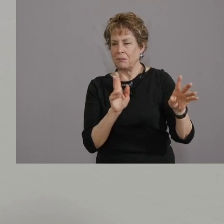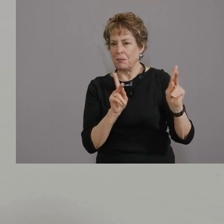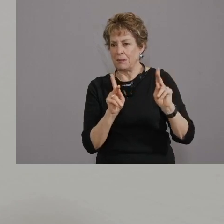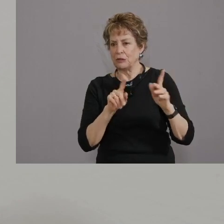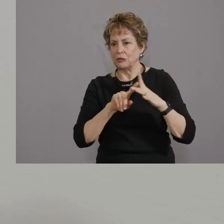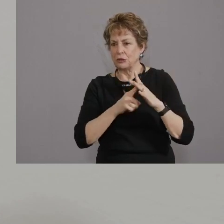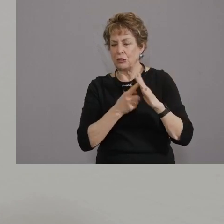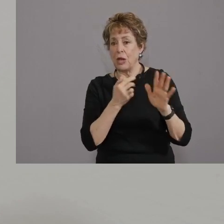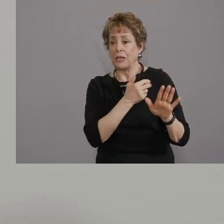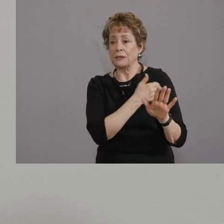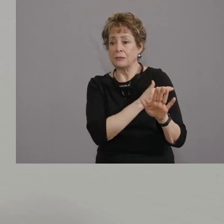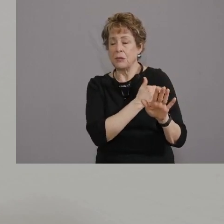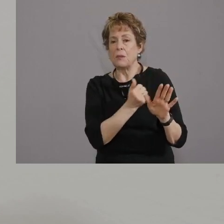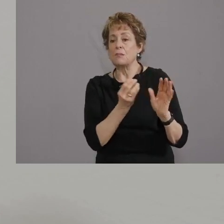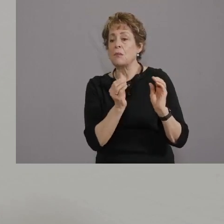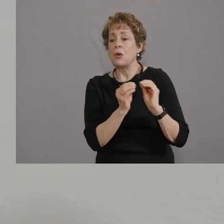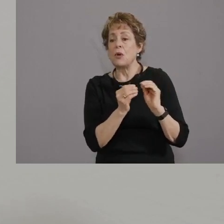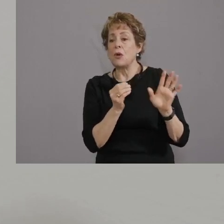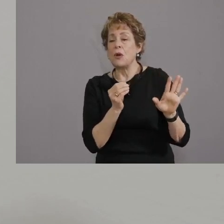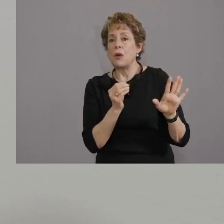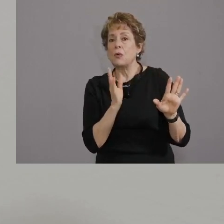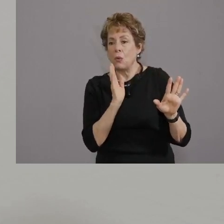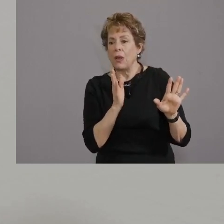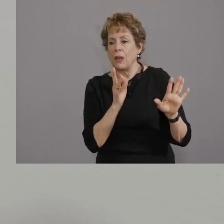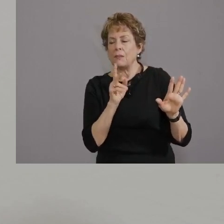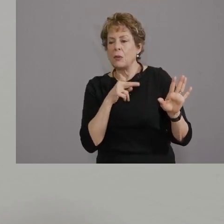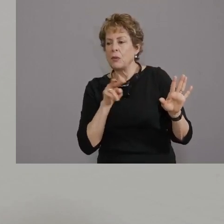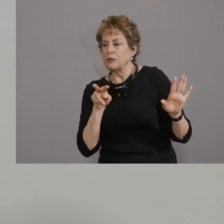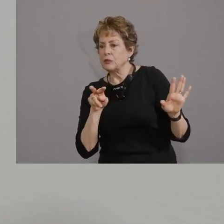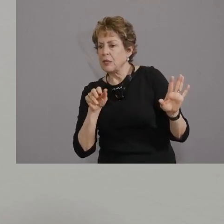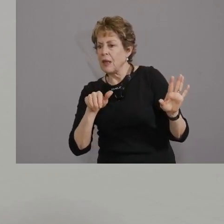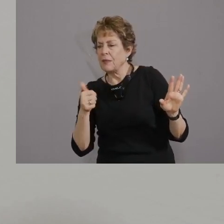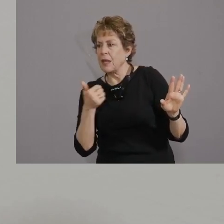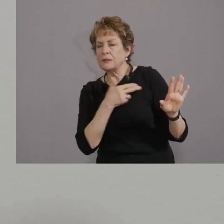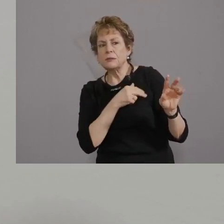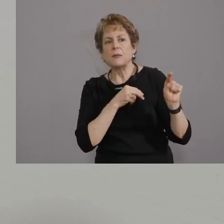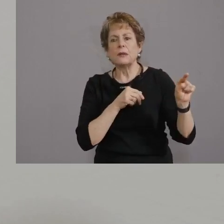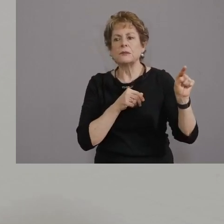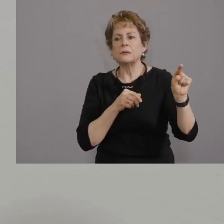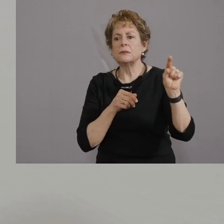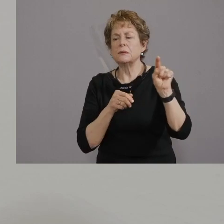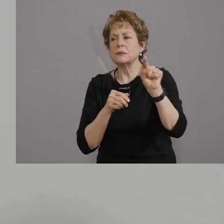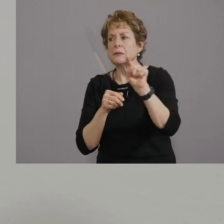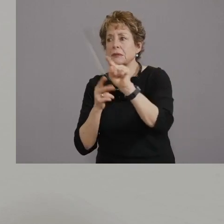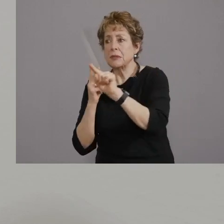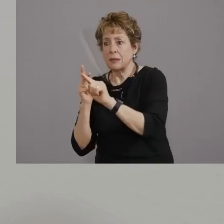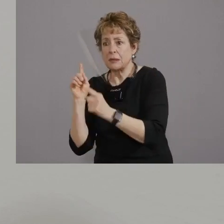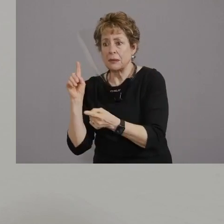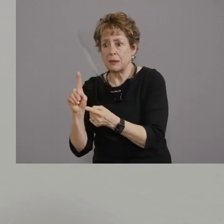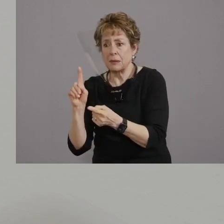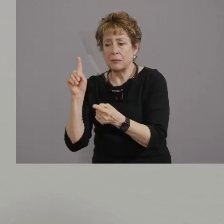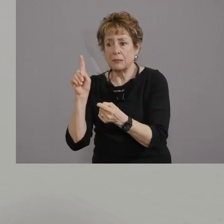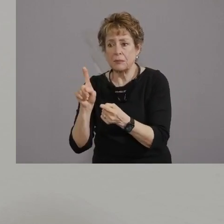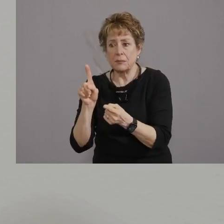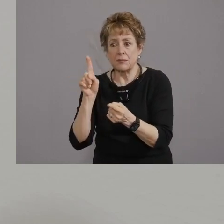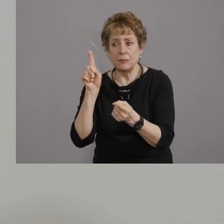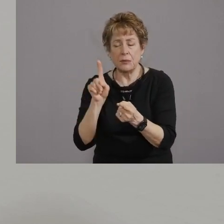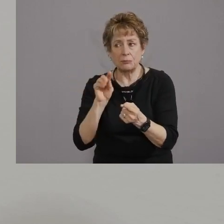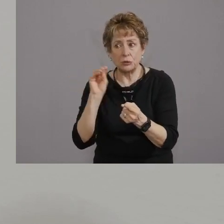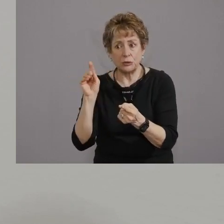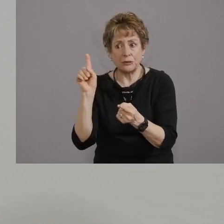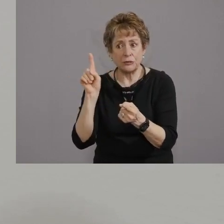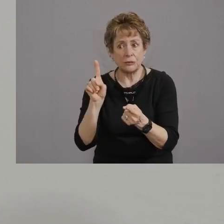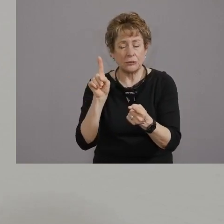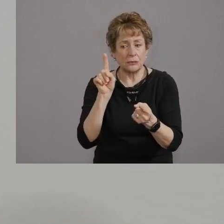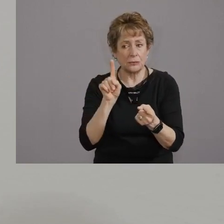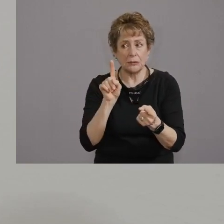monitor very closely and watch with our hospitals. But, you know, the decreasing percent positivity is promising. The leveling off